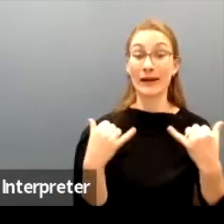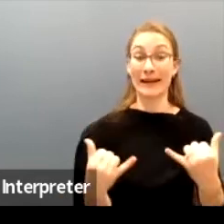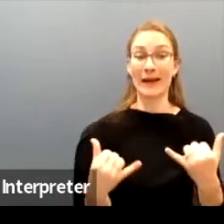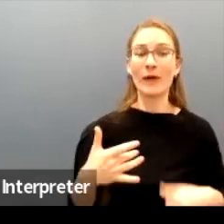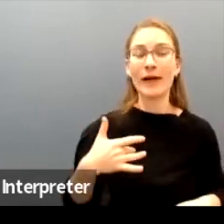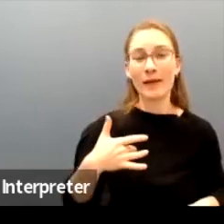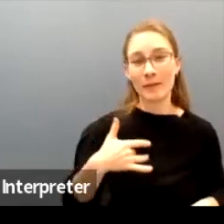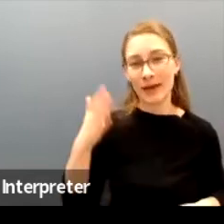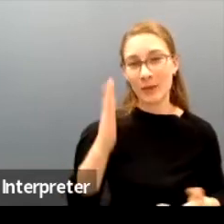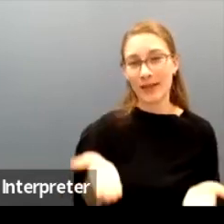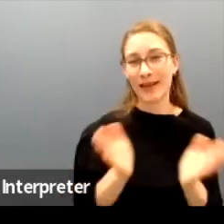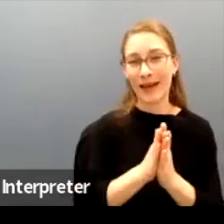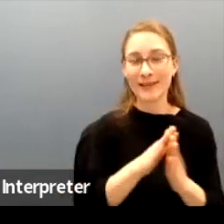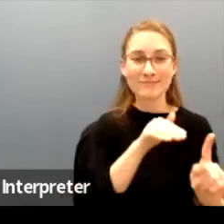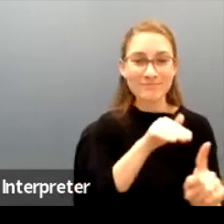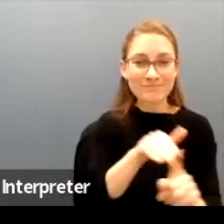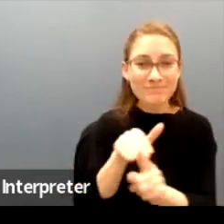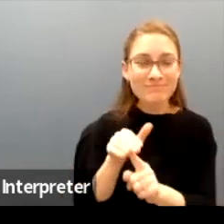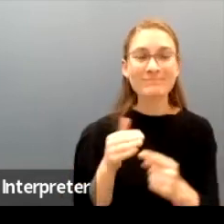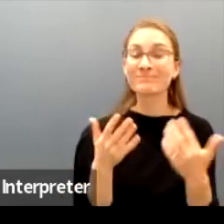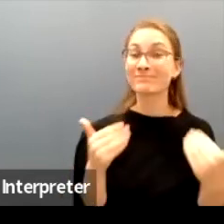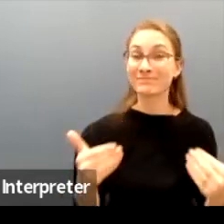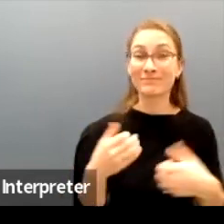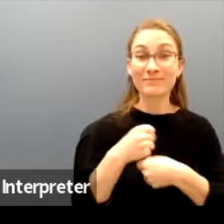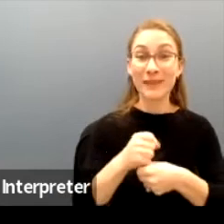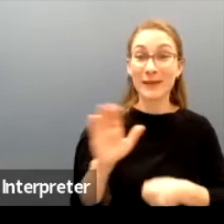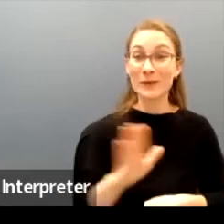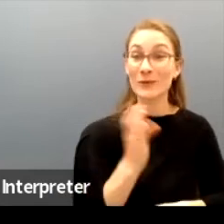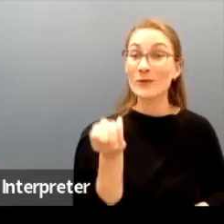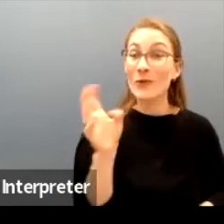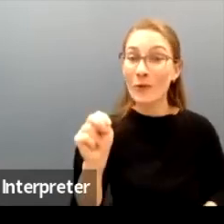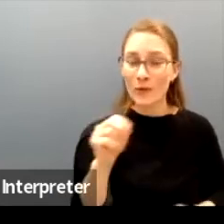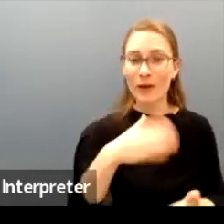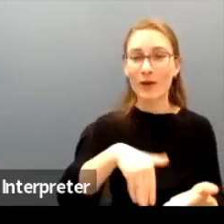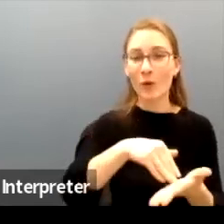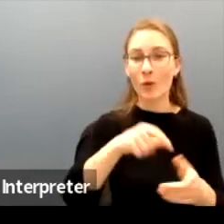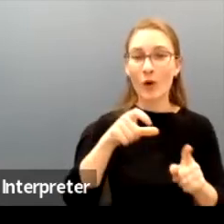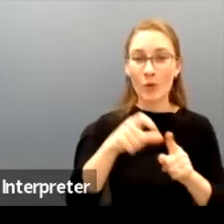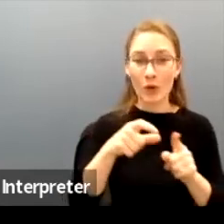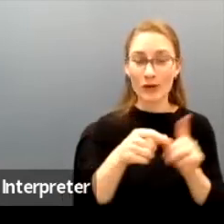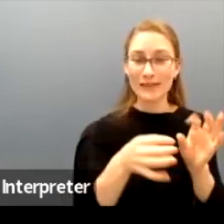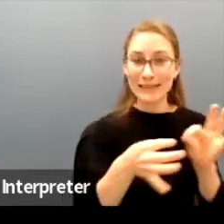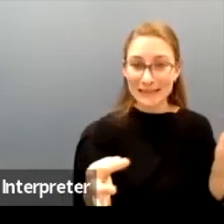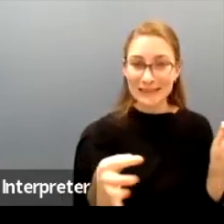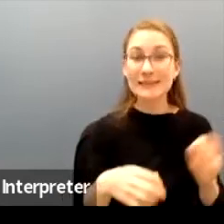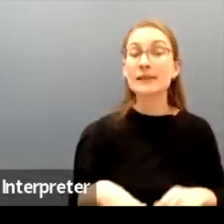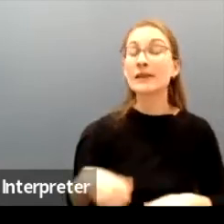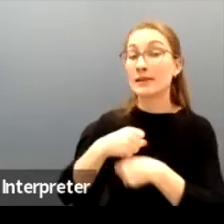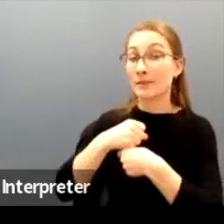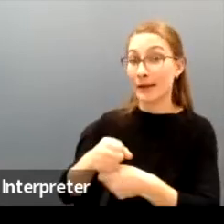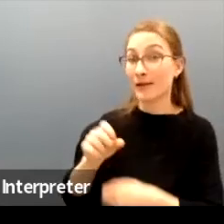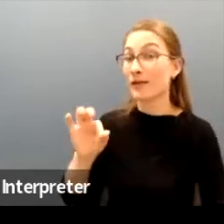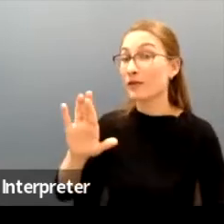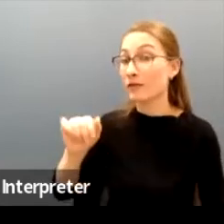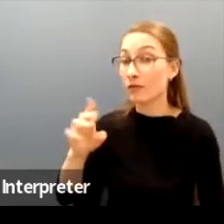make your own core word sentence and make your own fringe word sentence. And I want you to try to do it with only core words. It might be